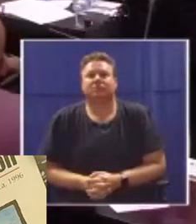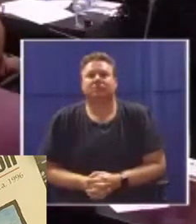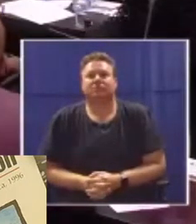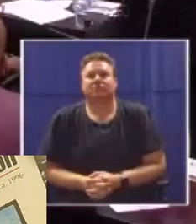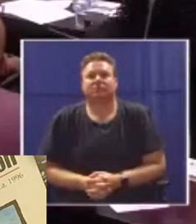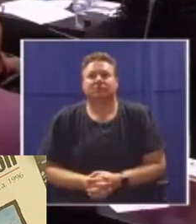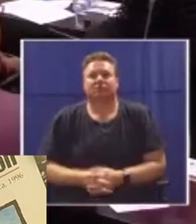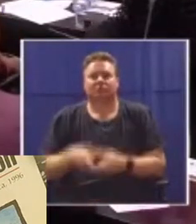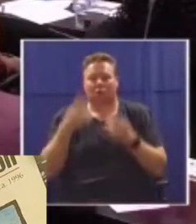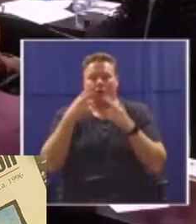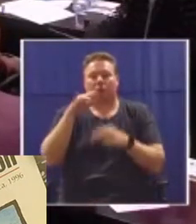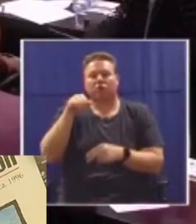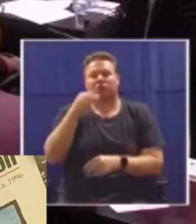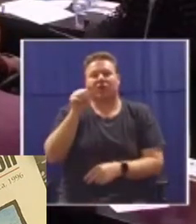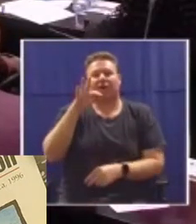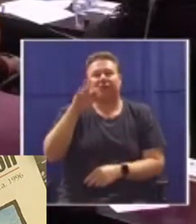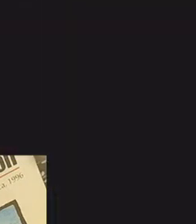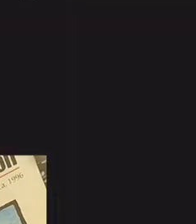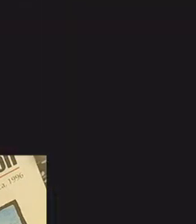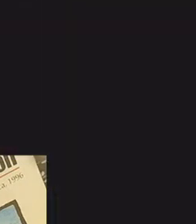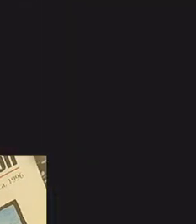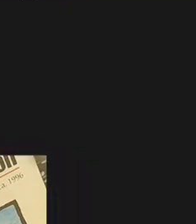The Honorable Jafta.